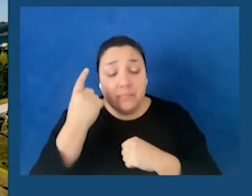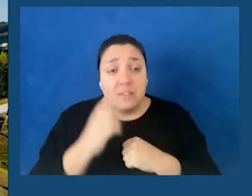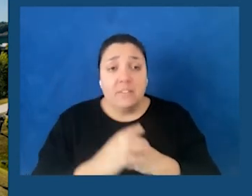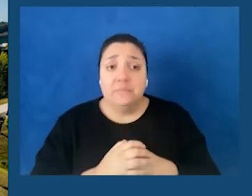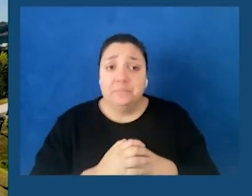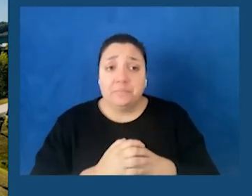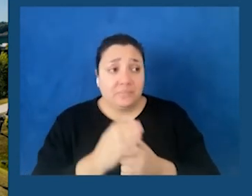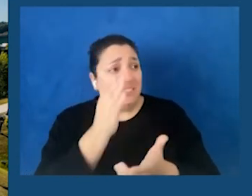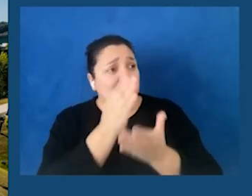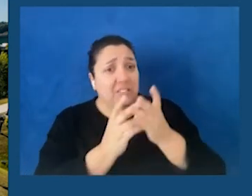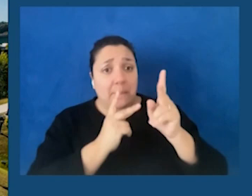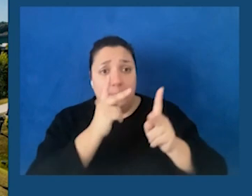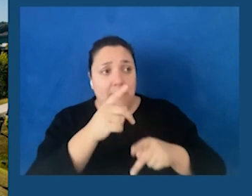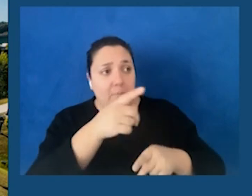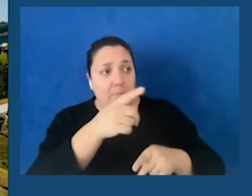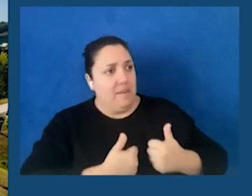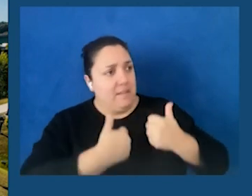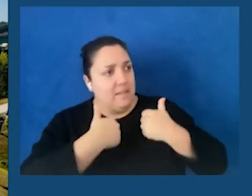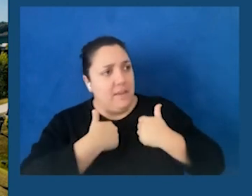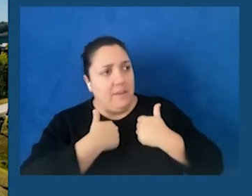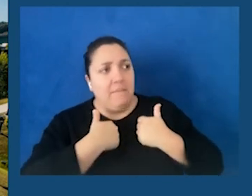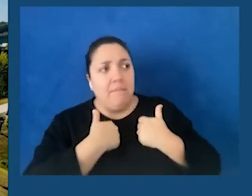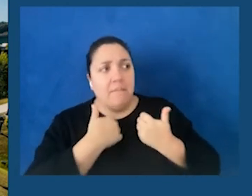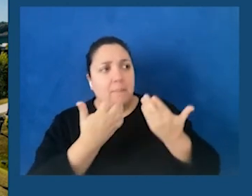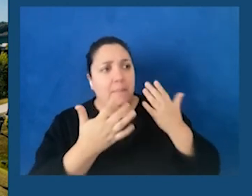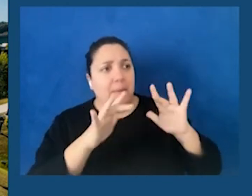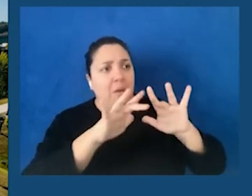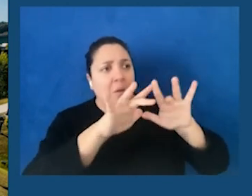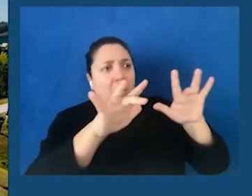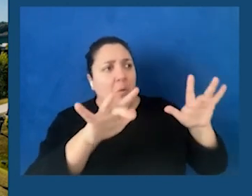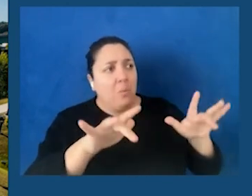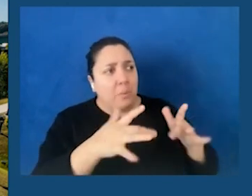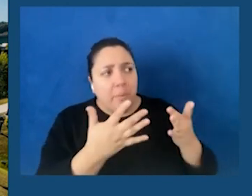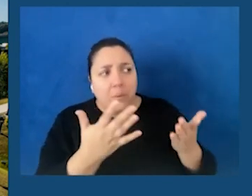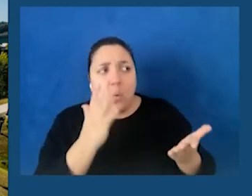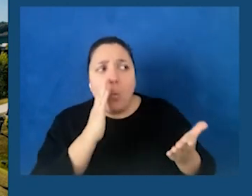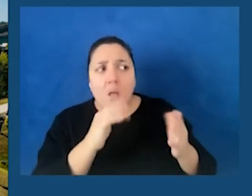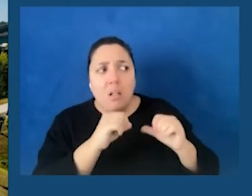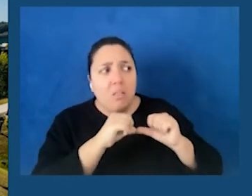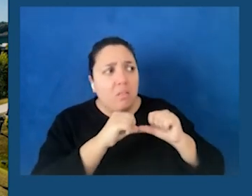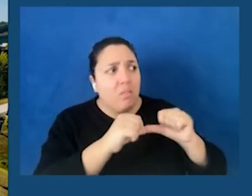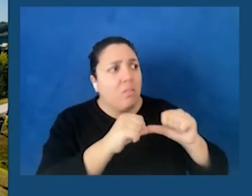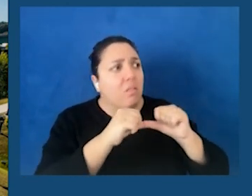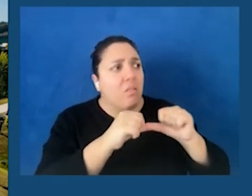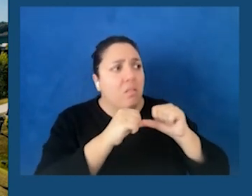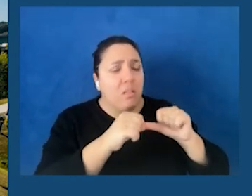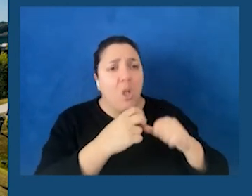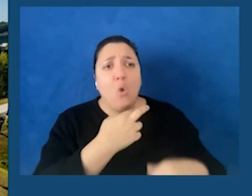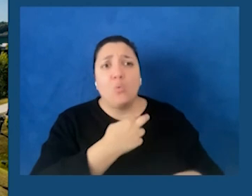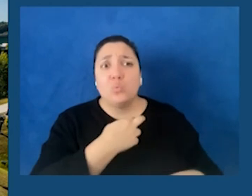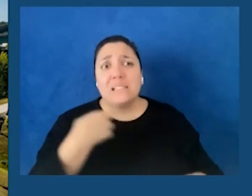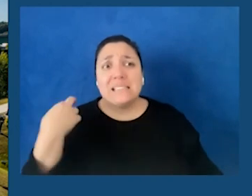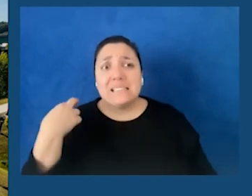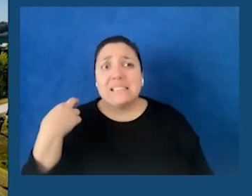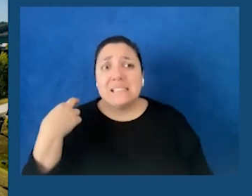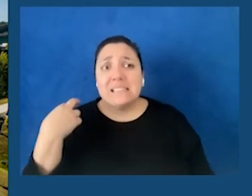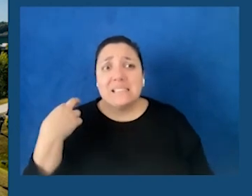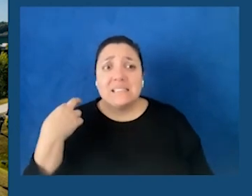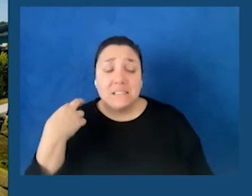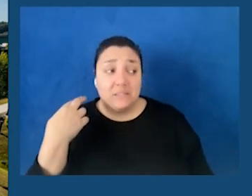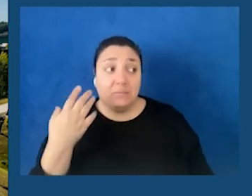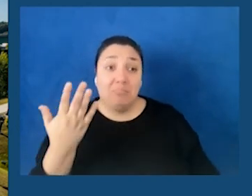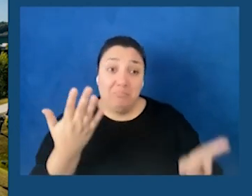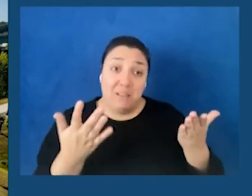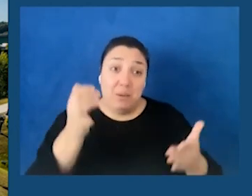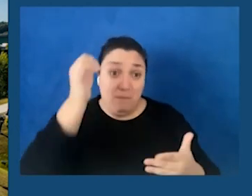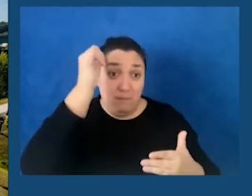that are going to be vulnerable for decades to come, if not forever. And it's difficult because you plant the flag, you want to live